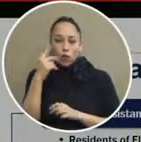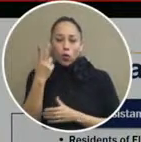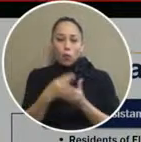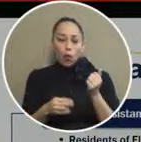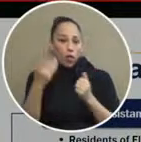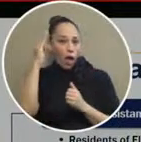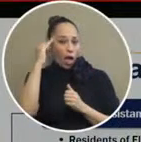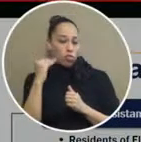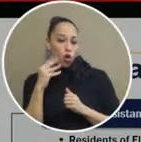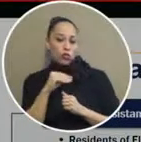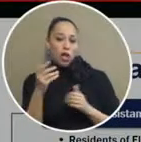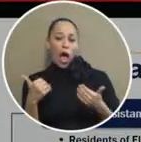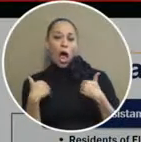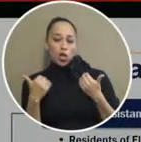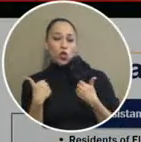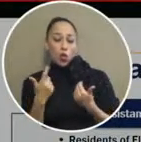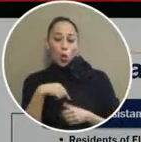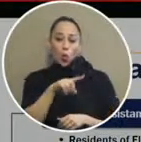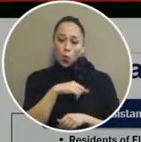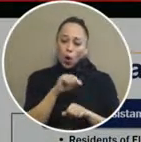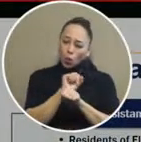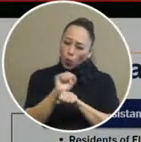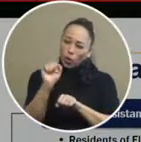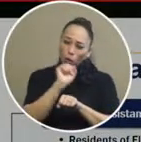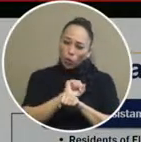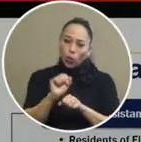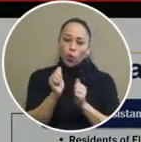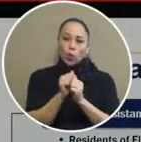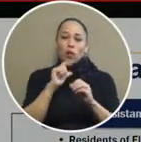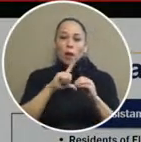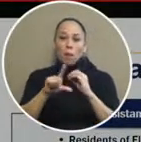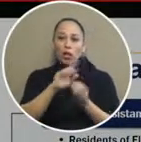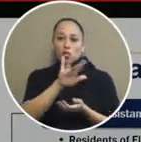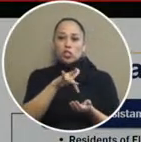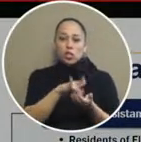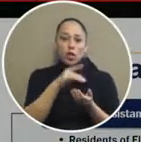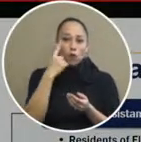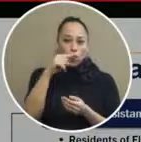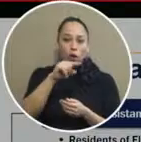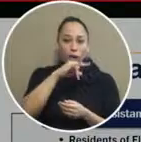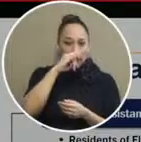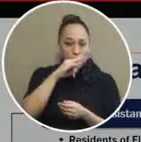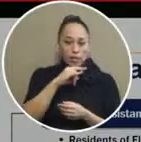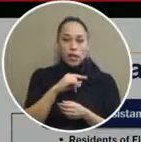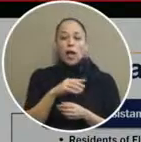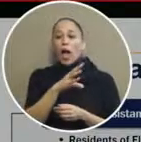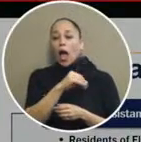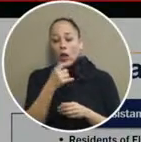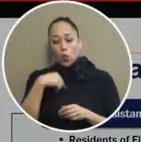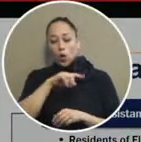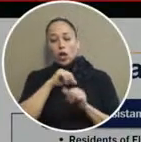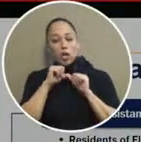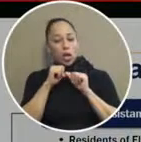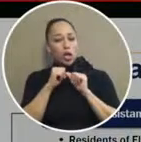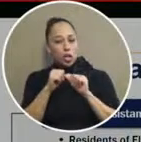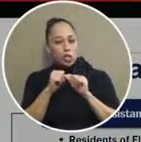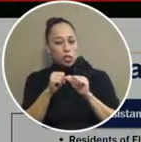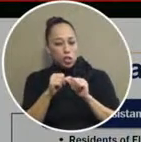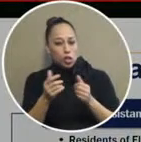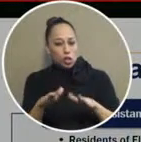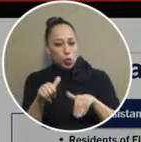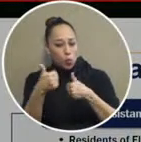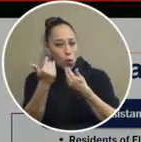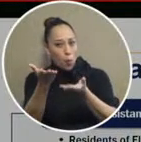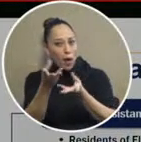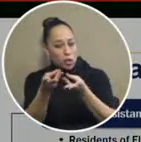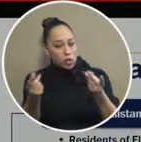and youth. We've worked extensively with the El Paso Center for Children And we continue to work with them to provide